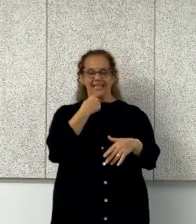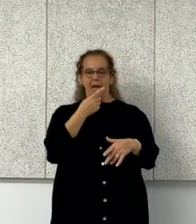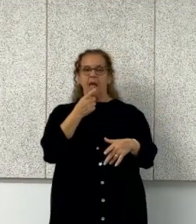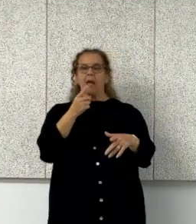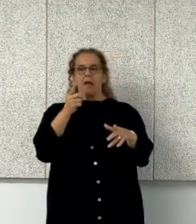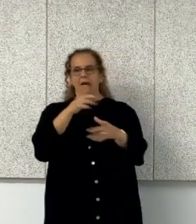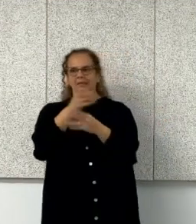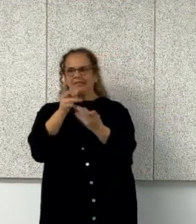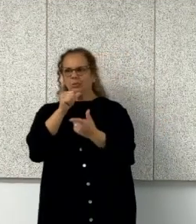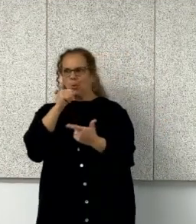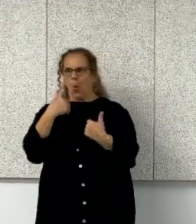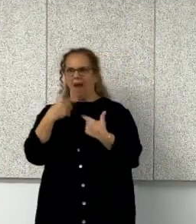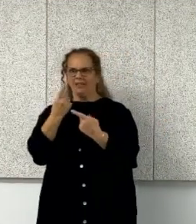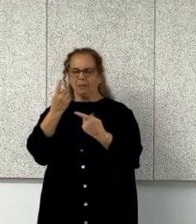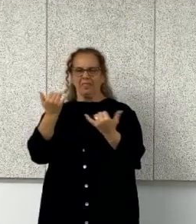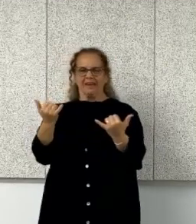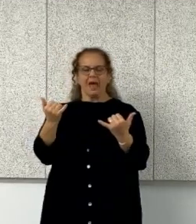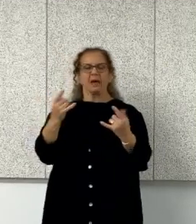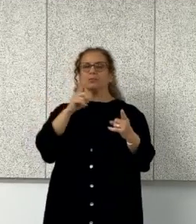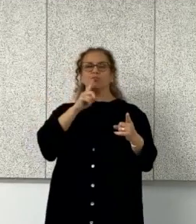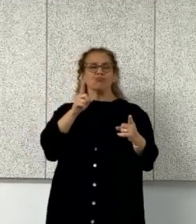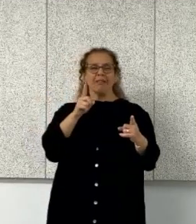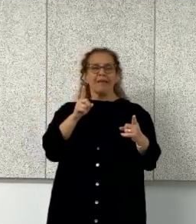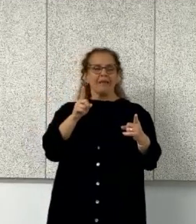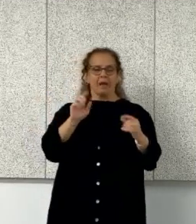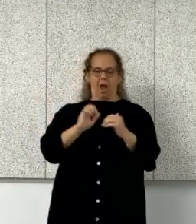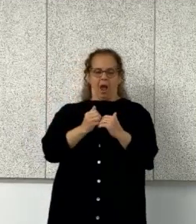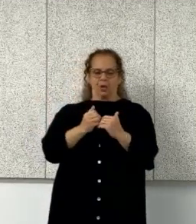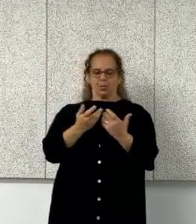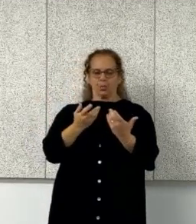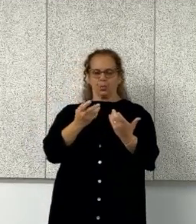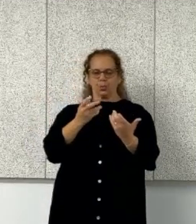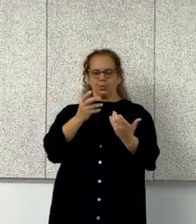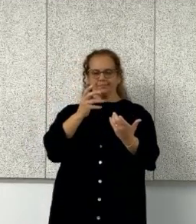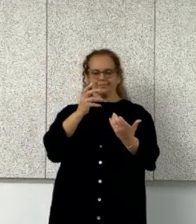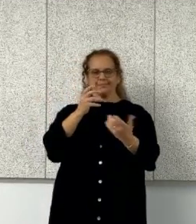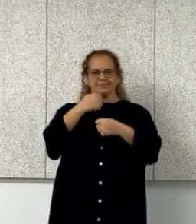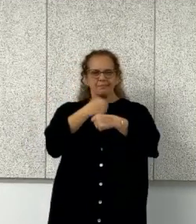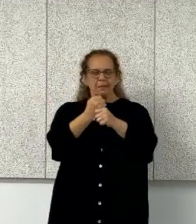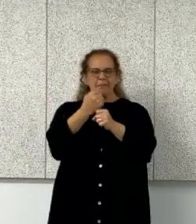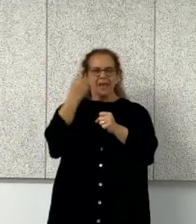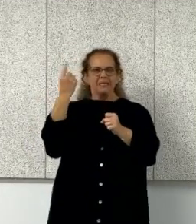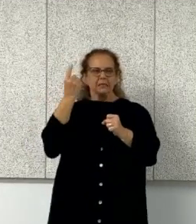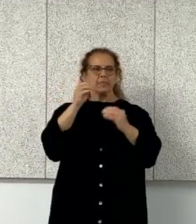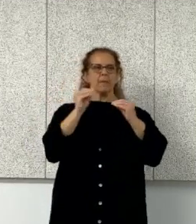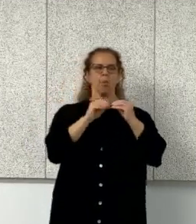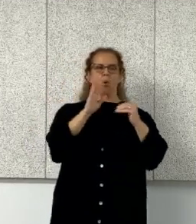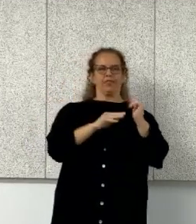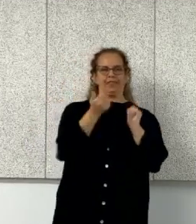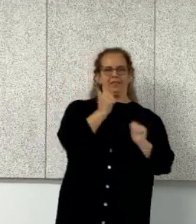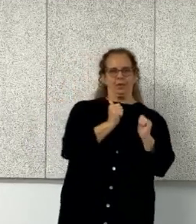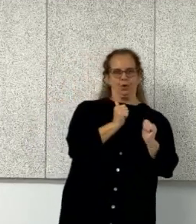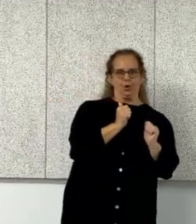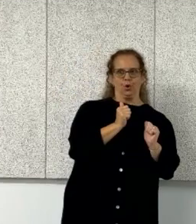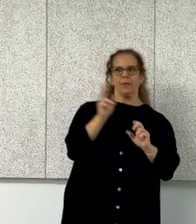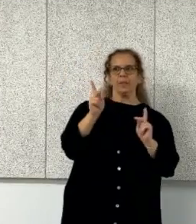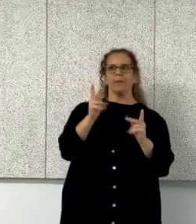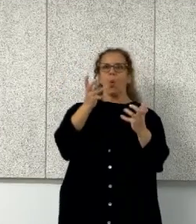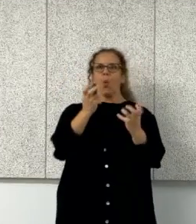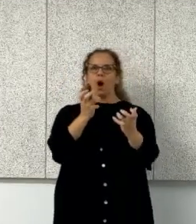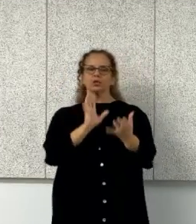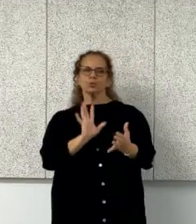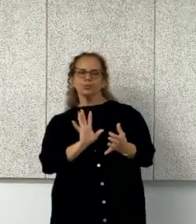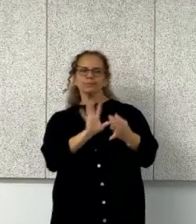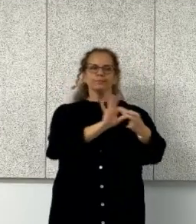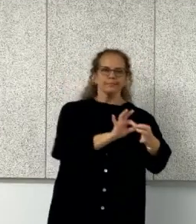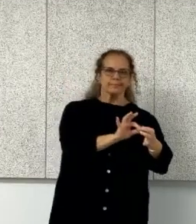so it is the ultimate practice of, how do you create something that is more than just a theater, create, a brand and identity that people want to commune around,